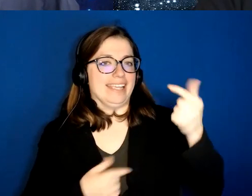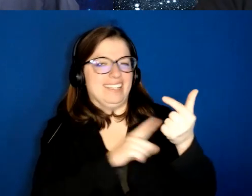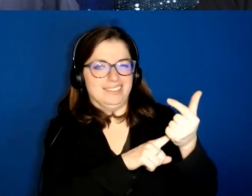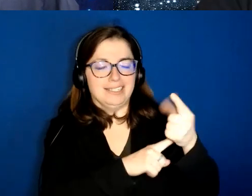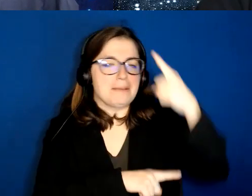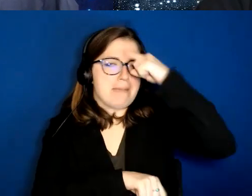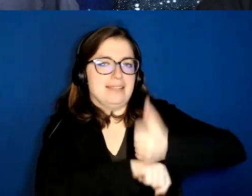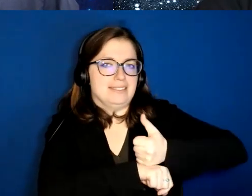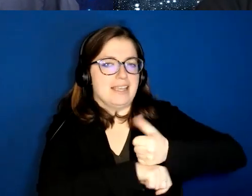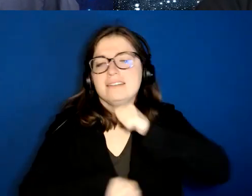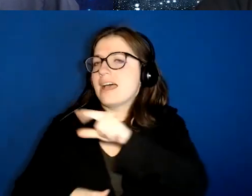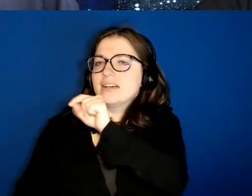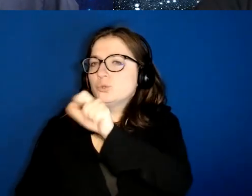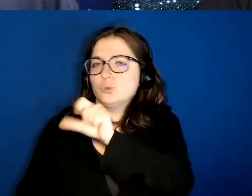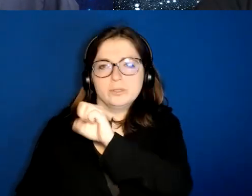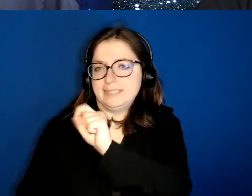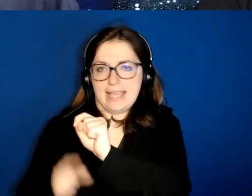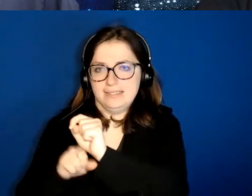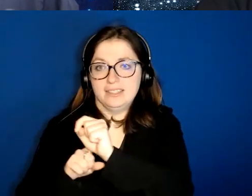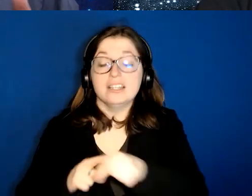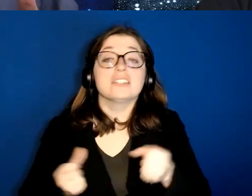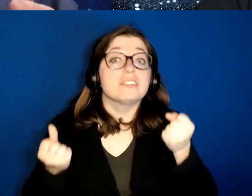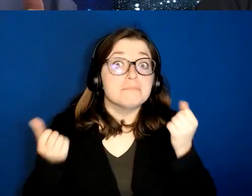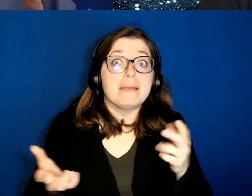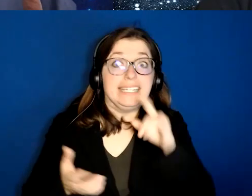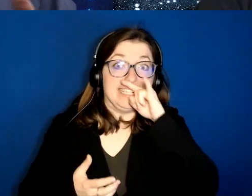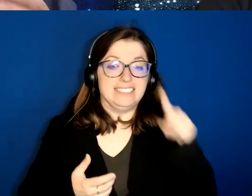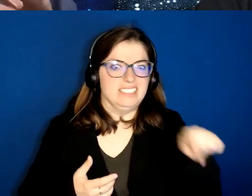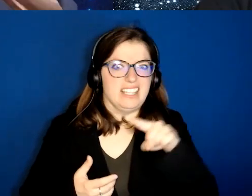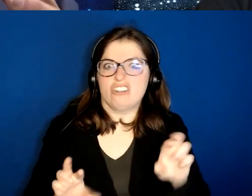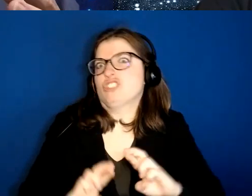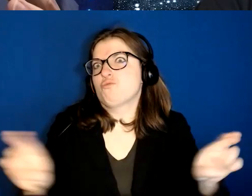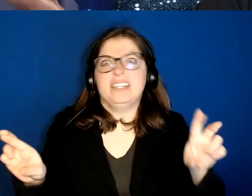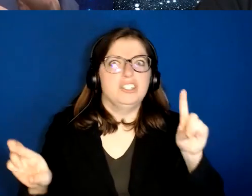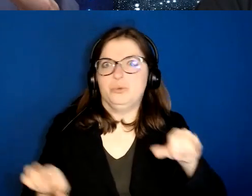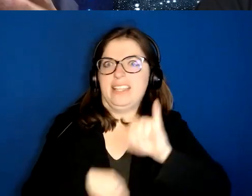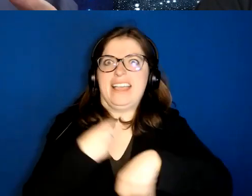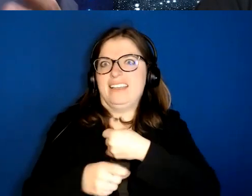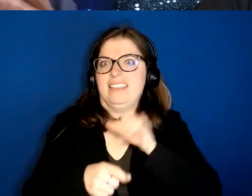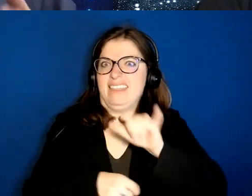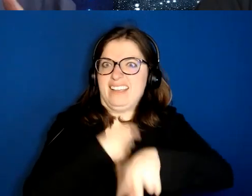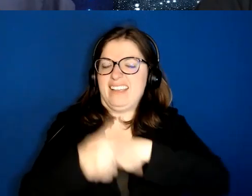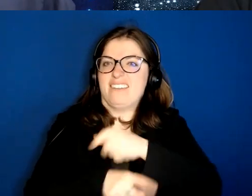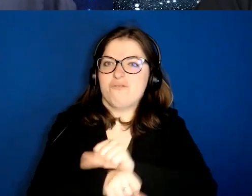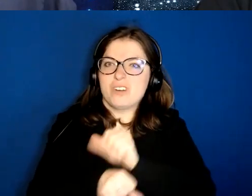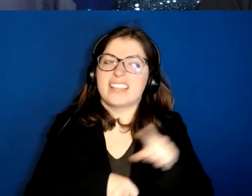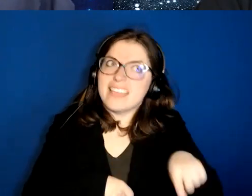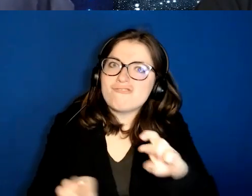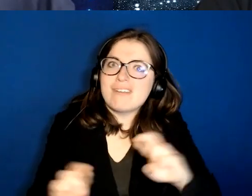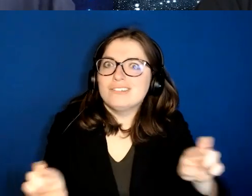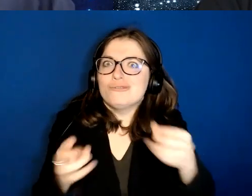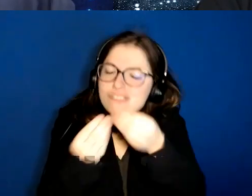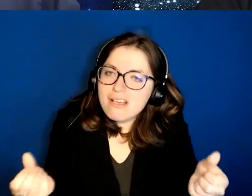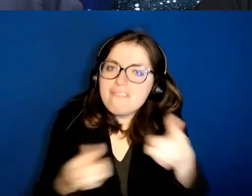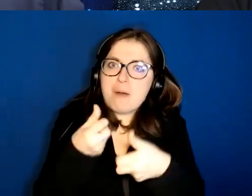there are kids out there who are ready to do these kinds of things. They are ready to solve problems, and